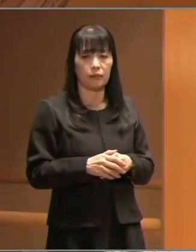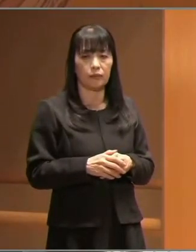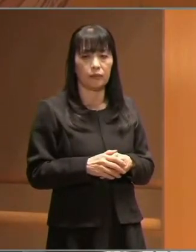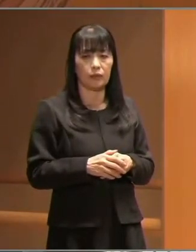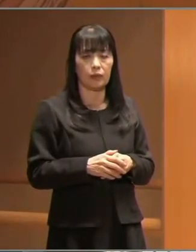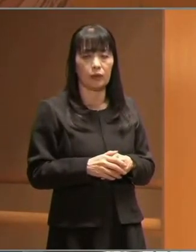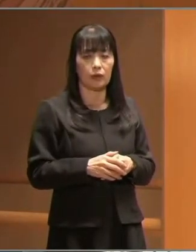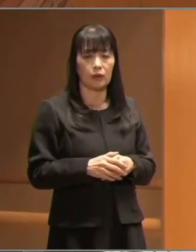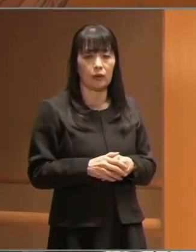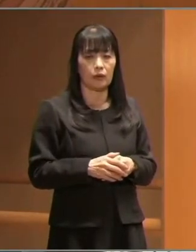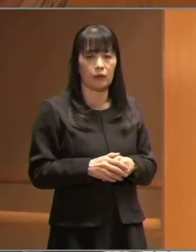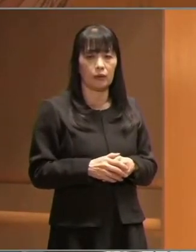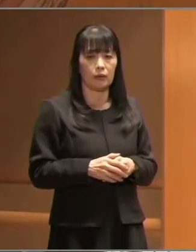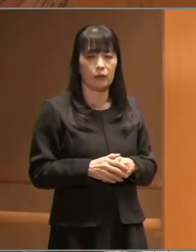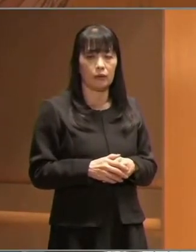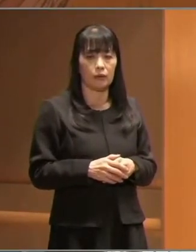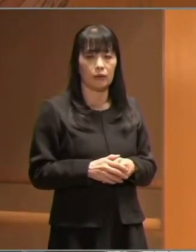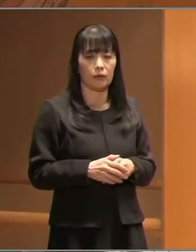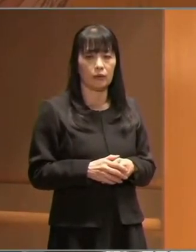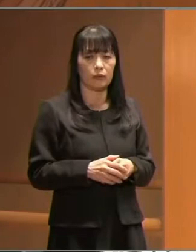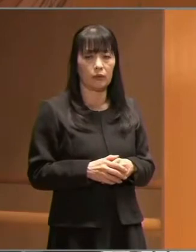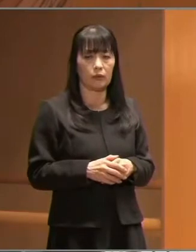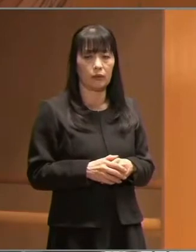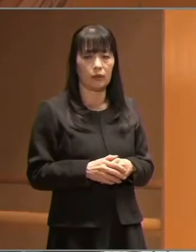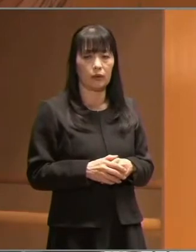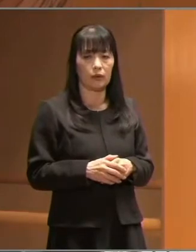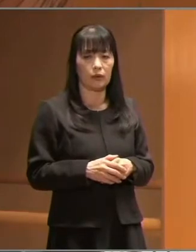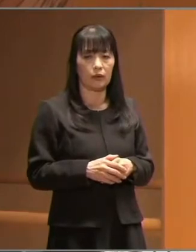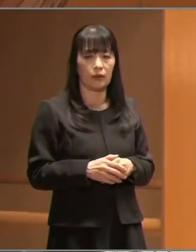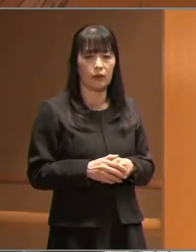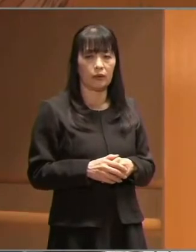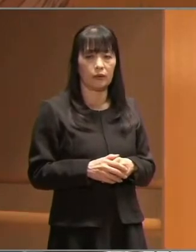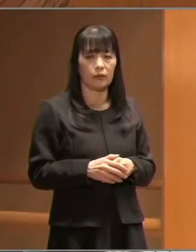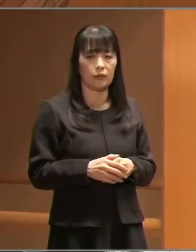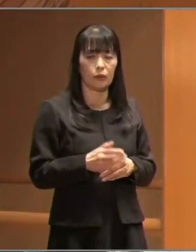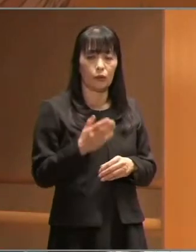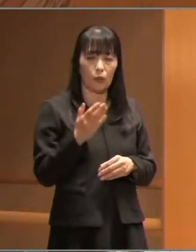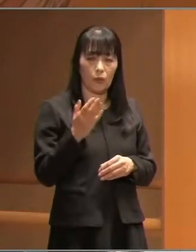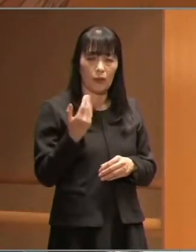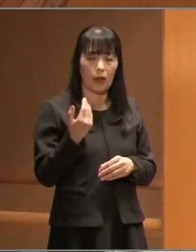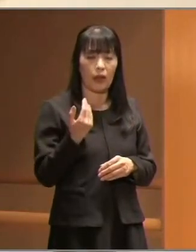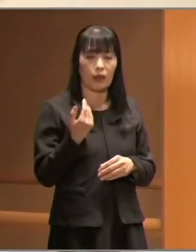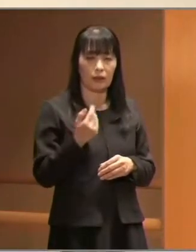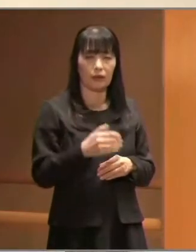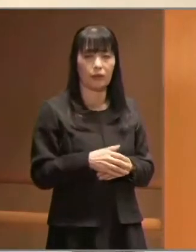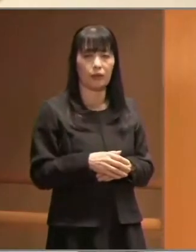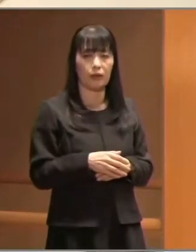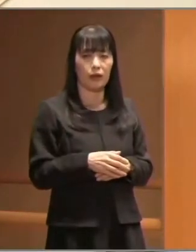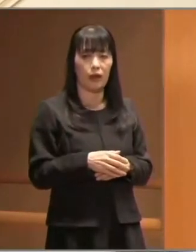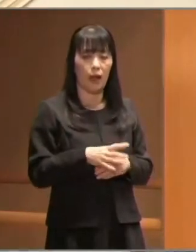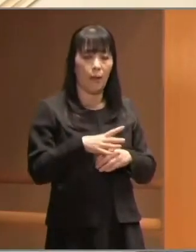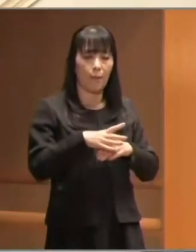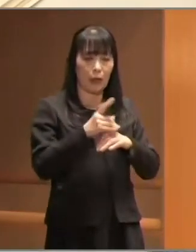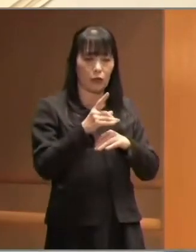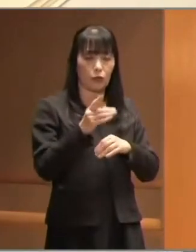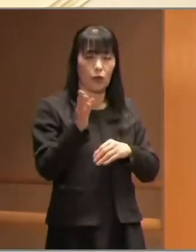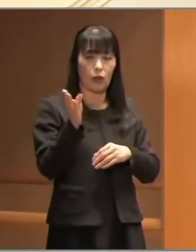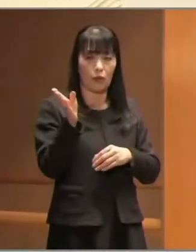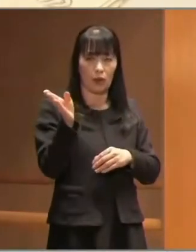And I want to show you this meshu washi. But before talking about that, let me talk about